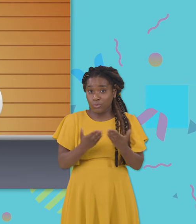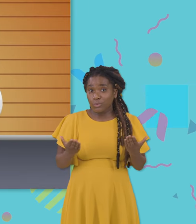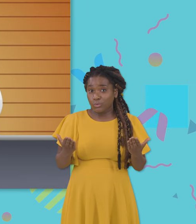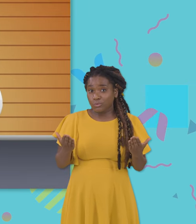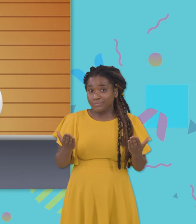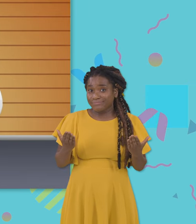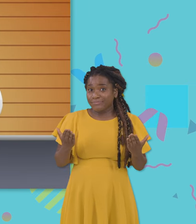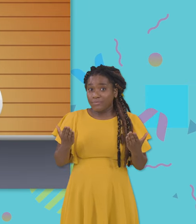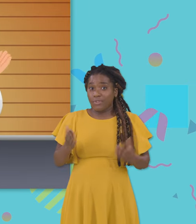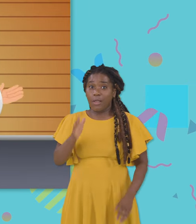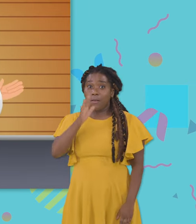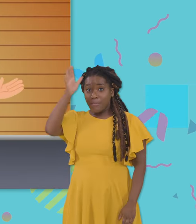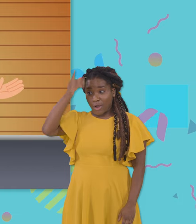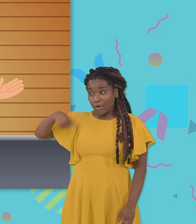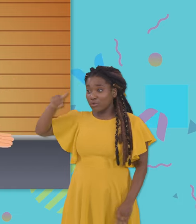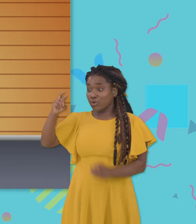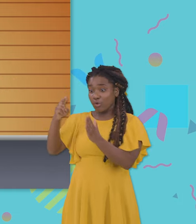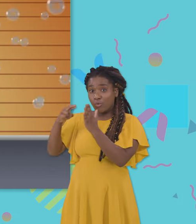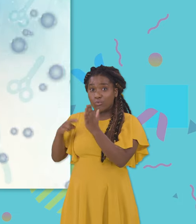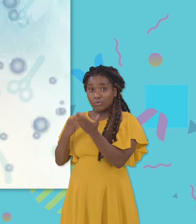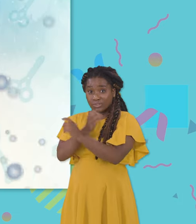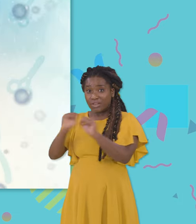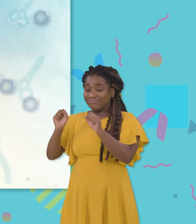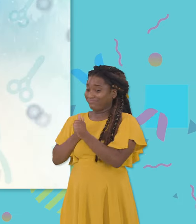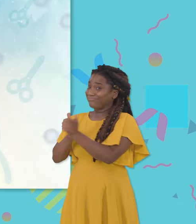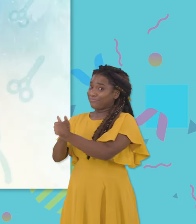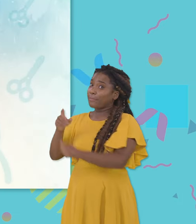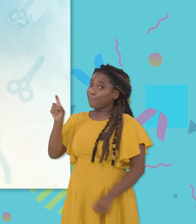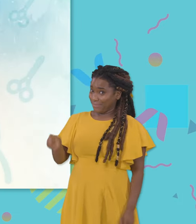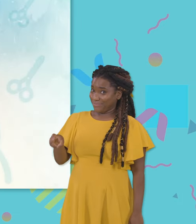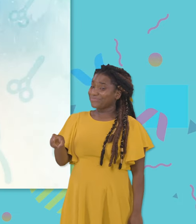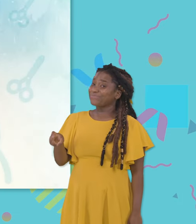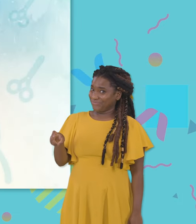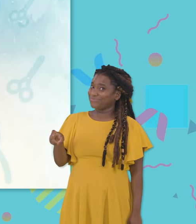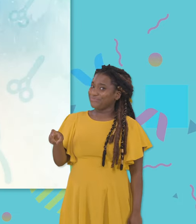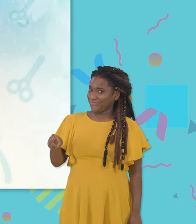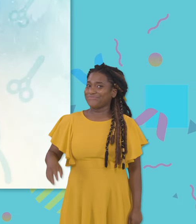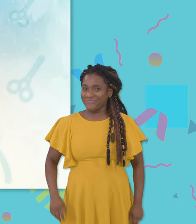tools, always follow mom and dad's safety rules.